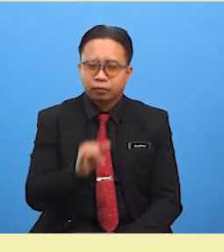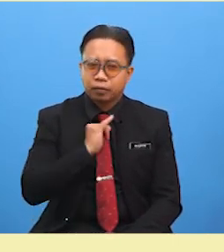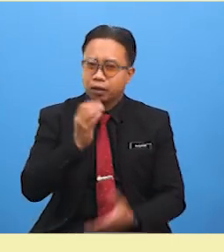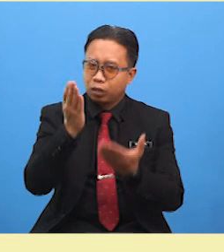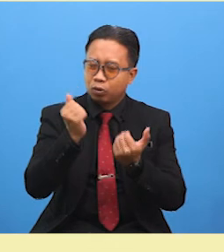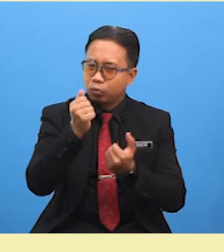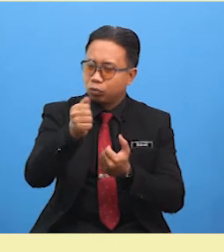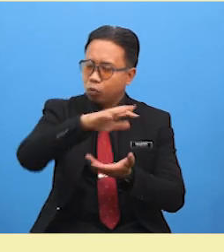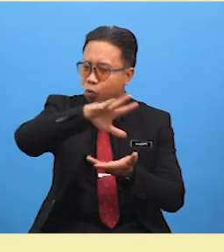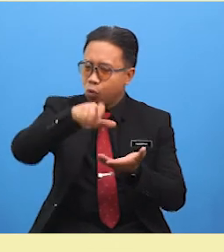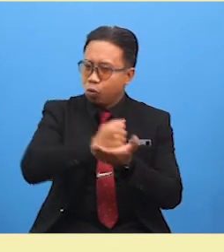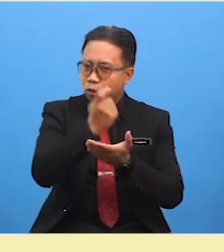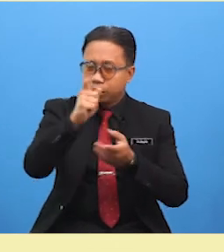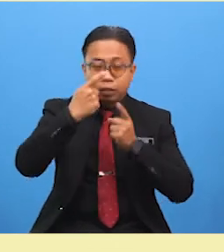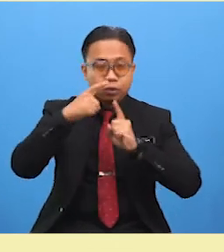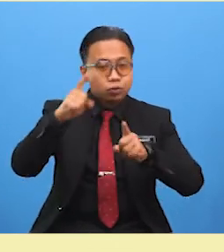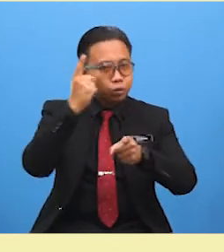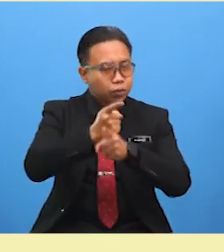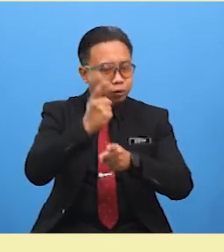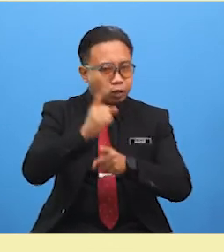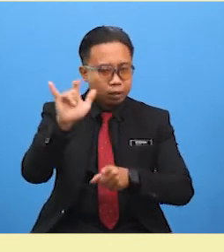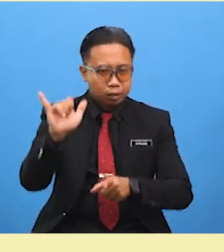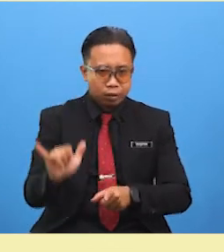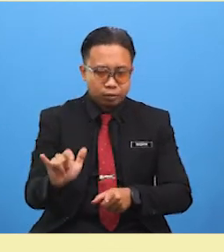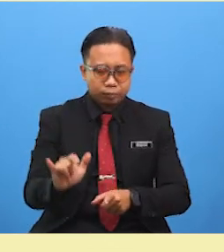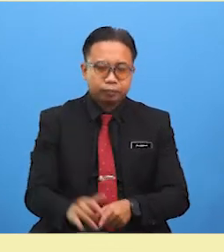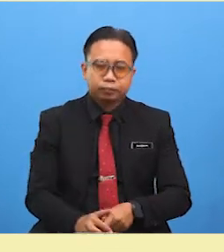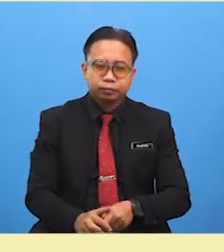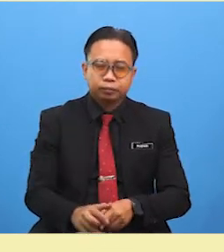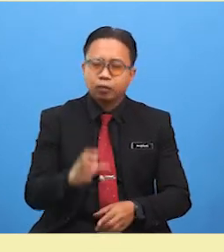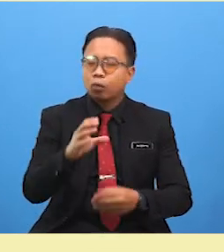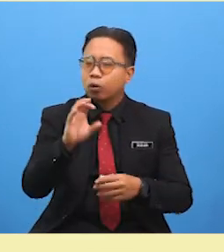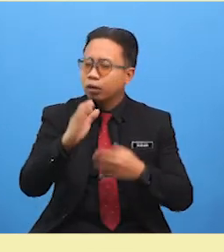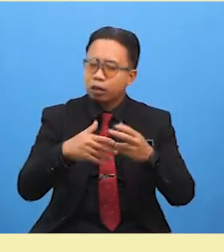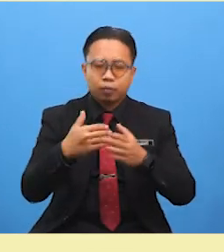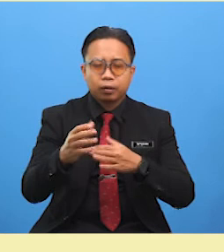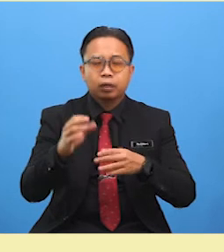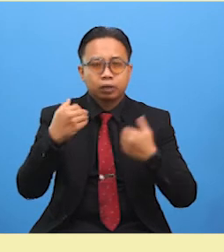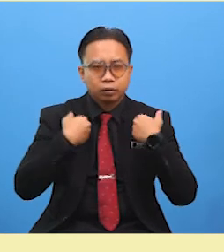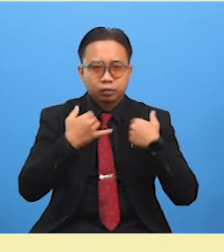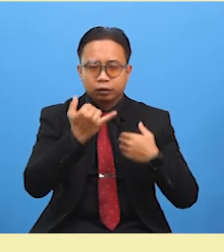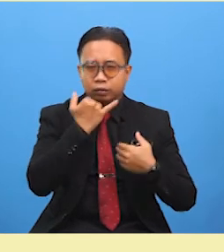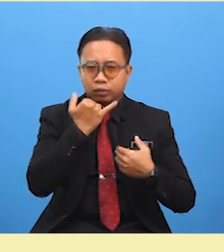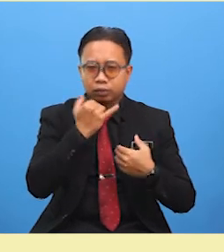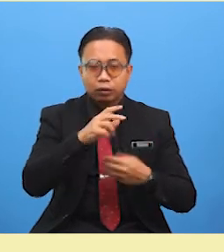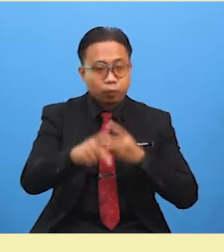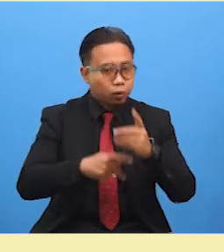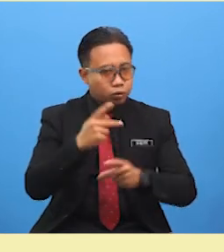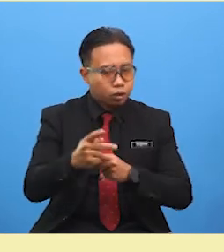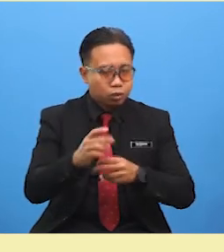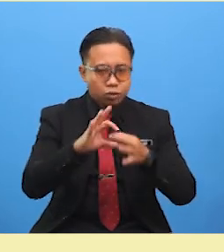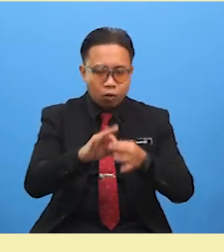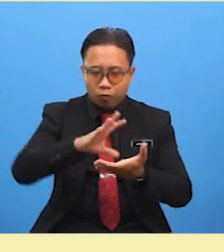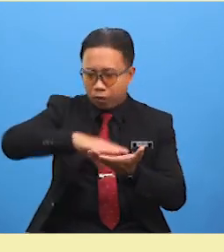I hope you could get all the answers correctly. And remember, it's okay to make mistakes because it is a process of